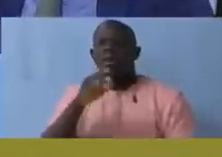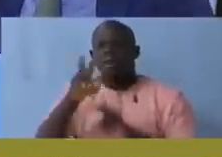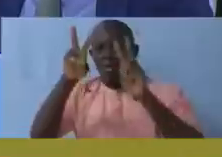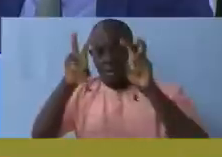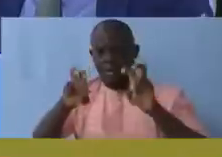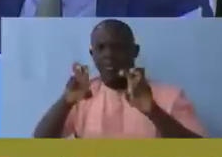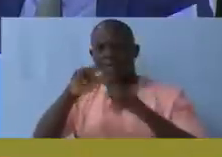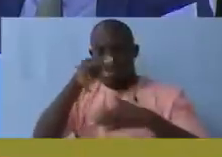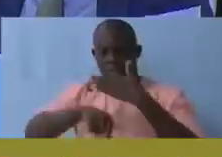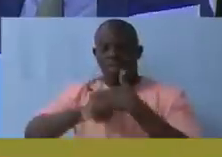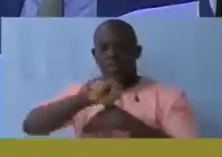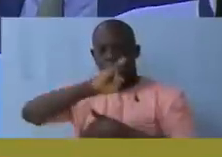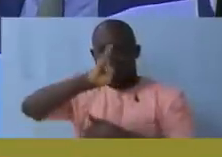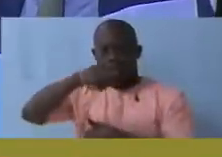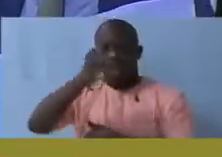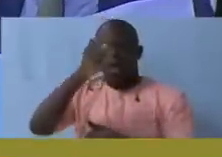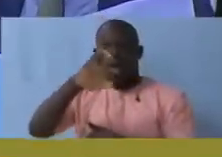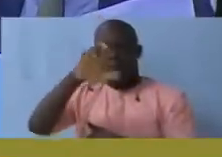January.